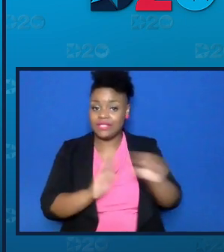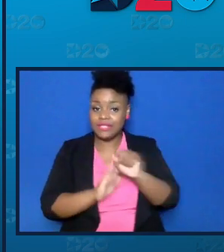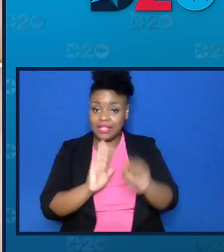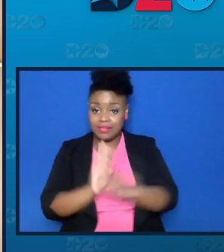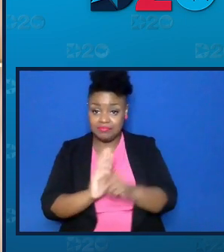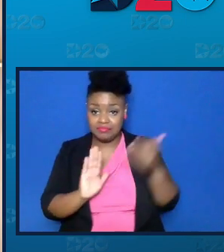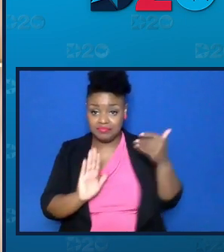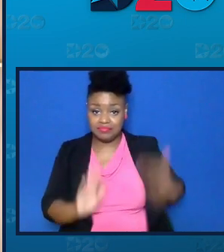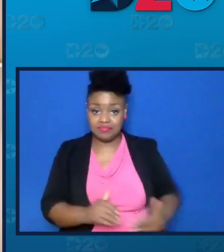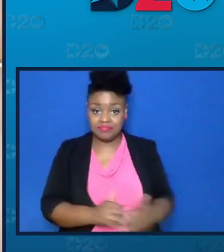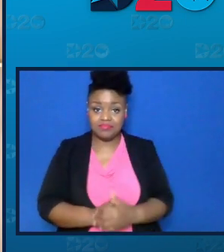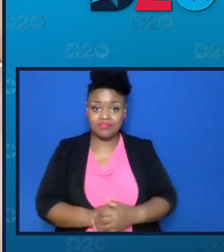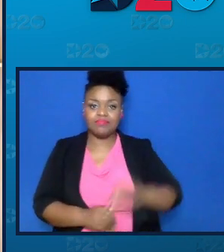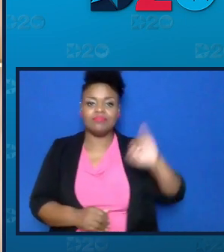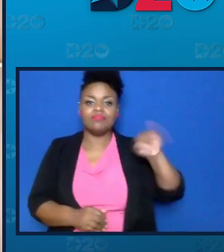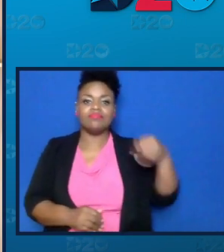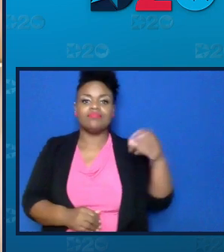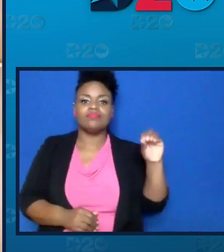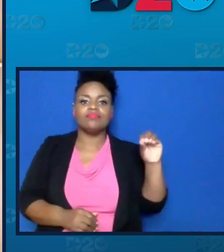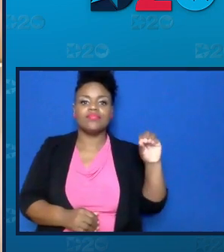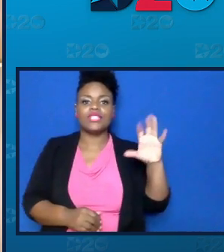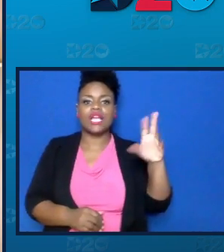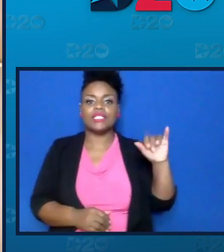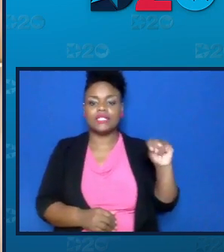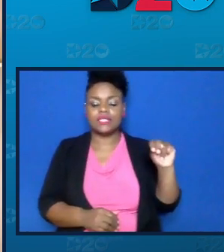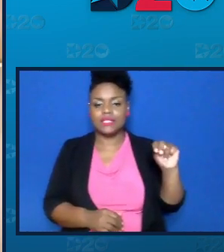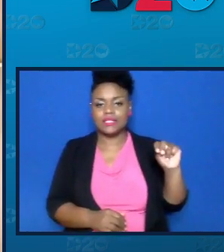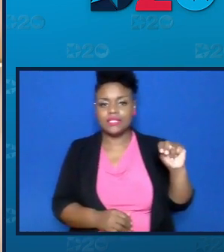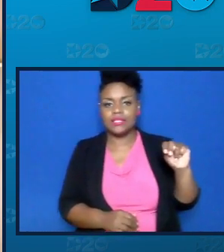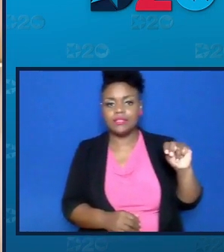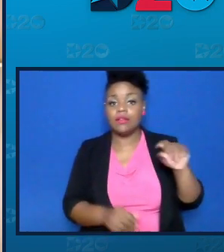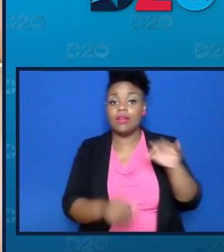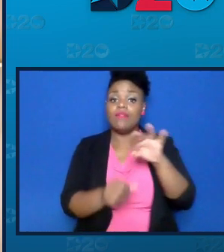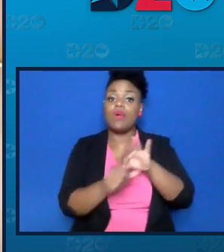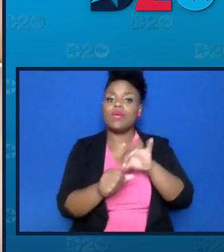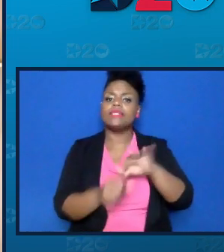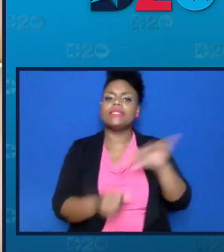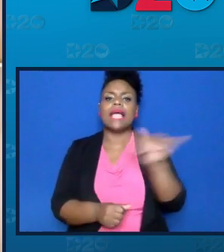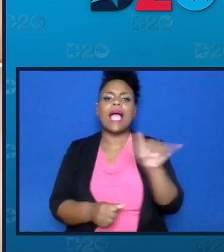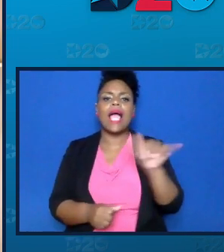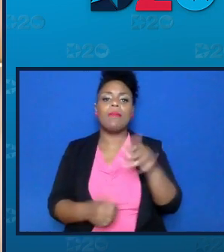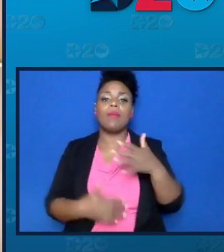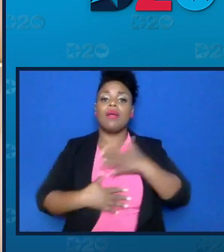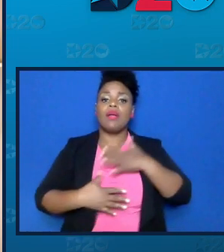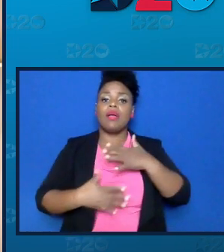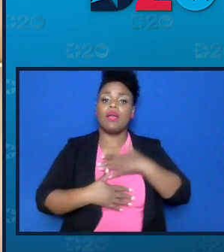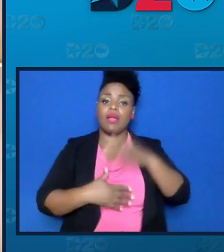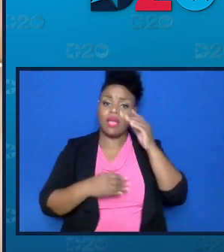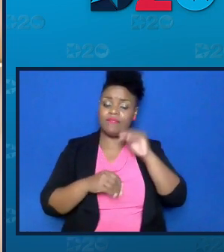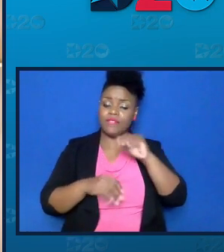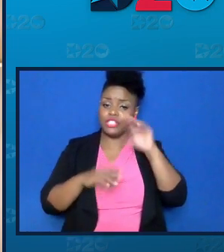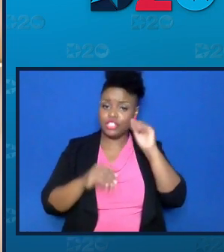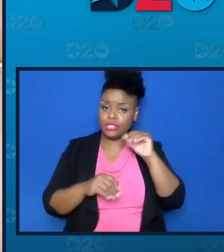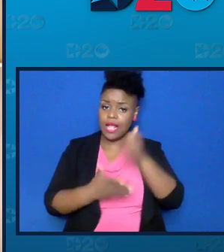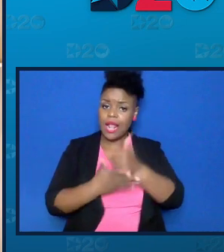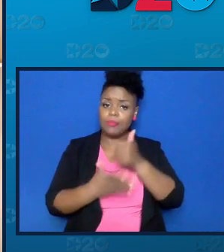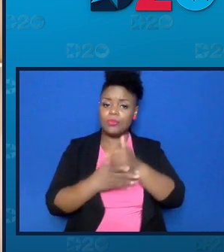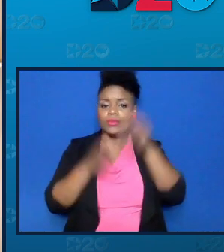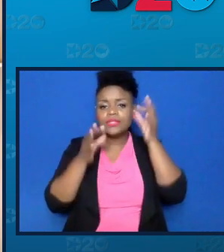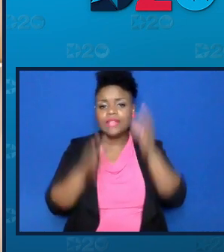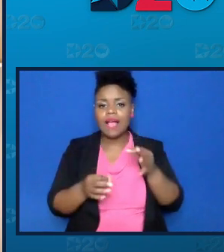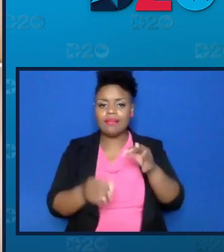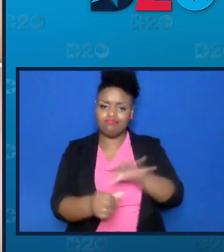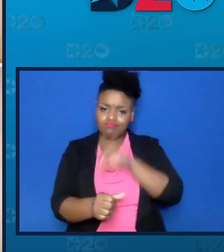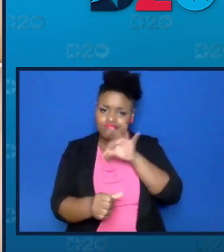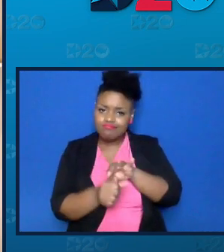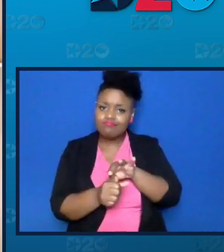of Michigan. Voting is the oxygen of our democracy. It decides elections, and elections change lives. That's